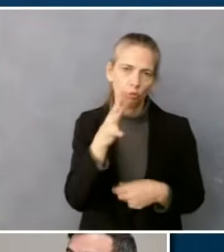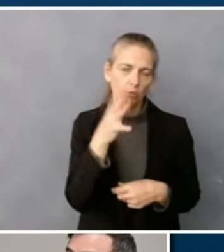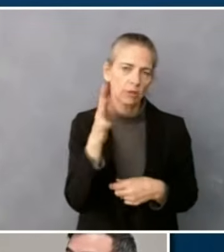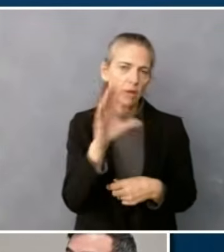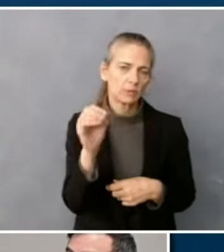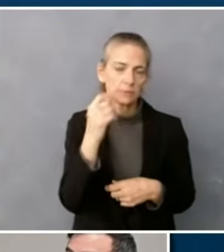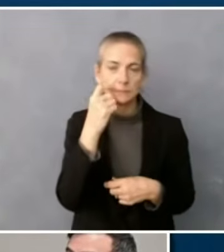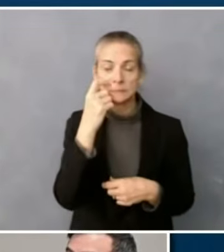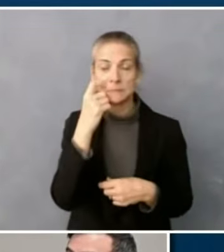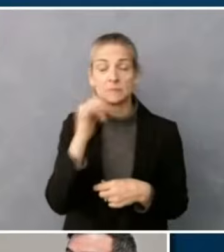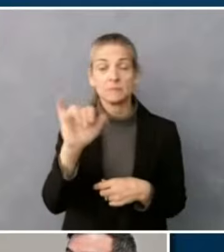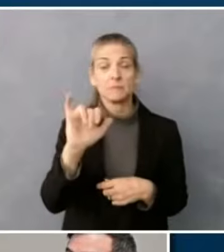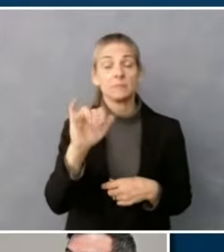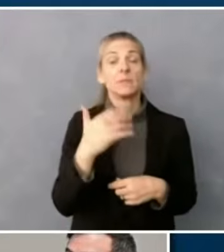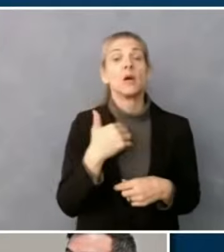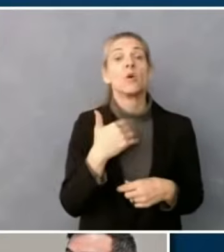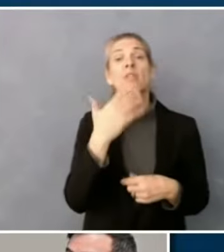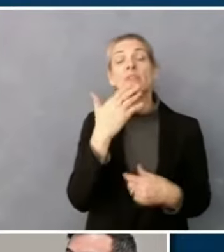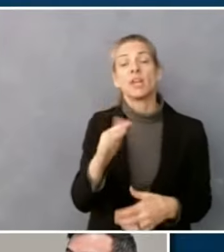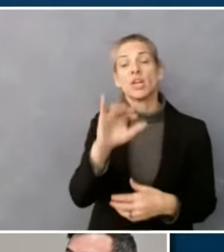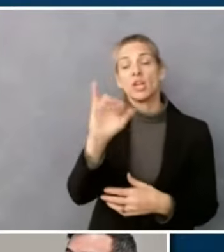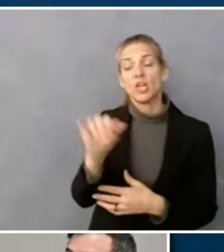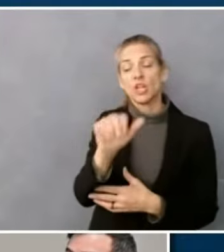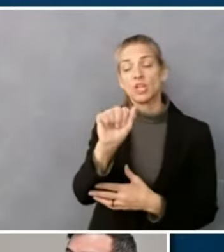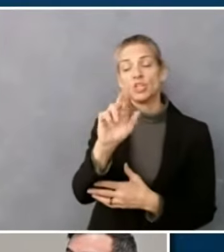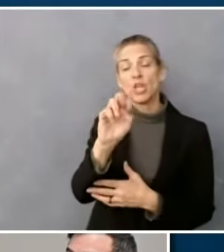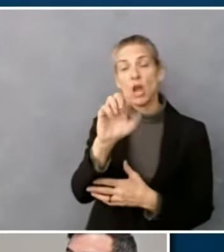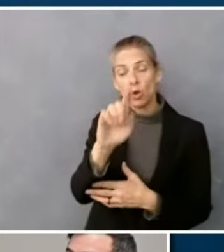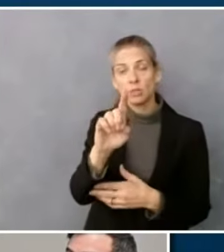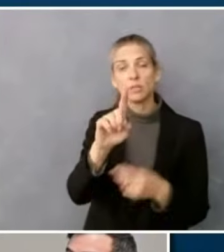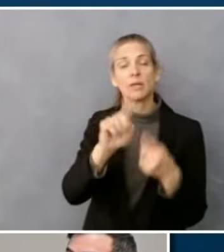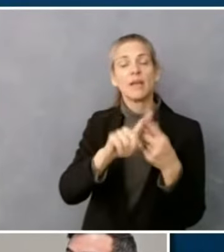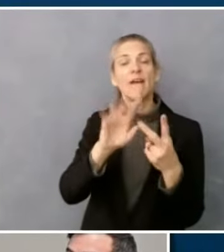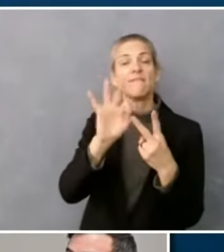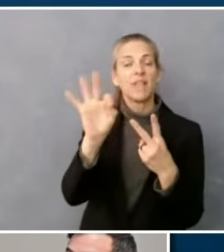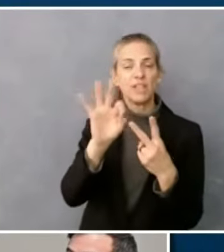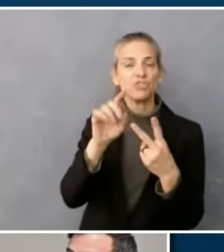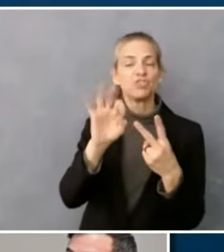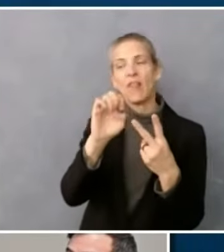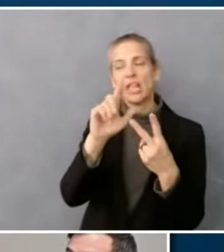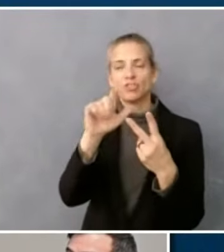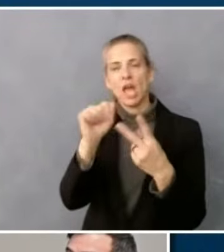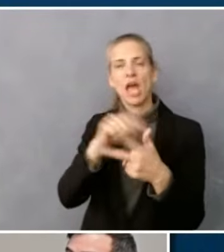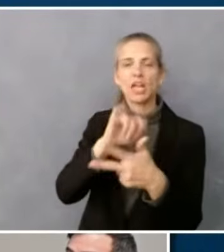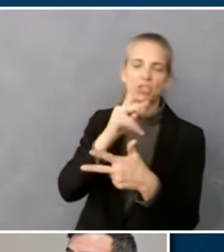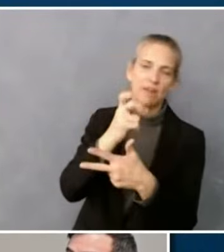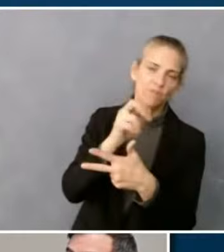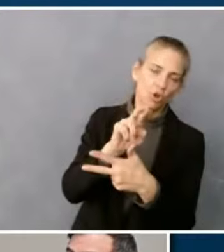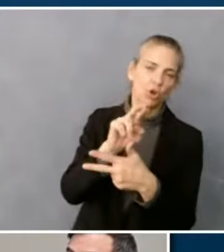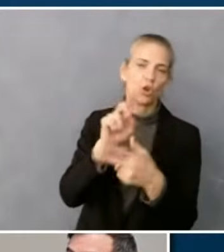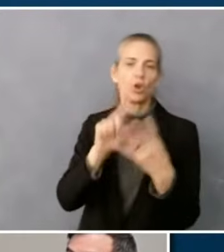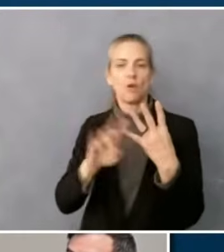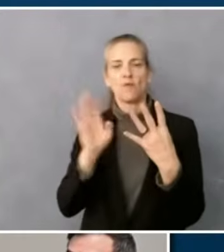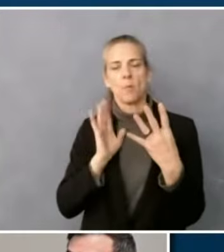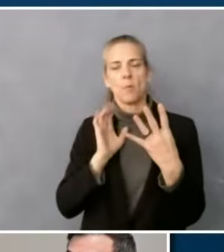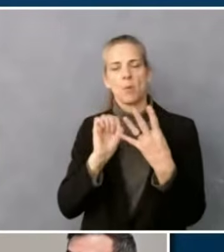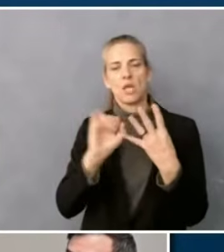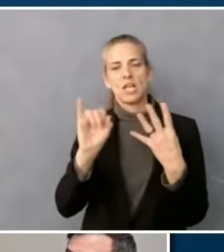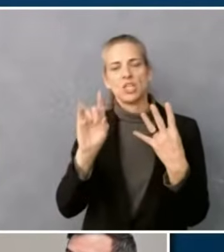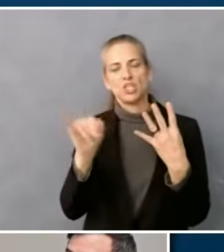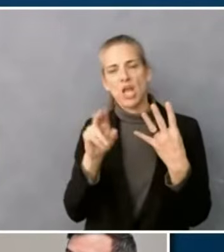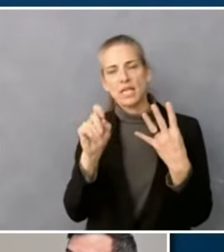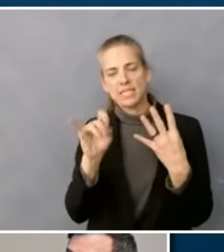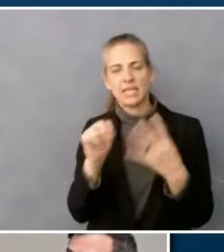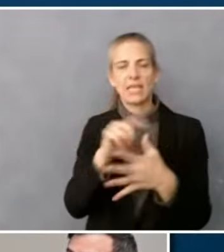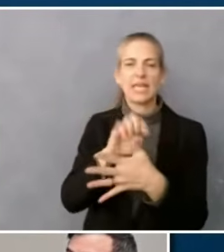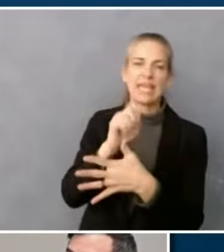thank specifically Jared Haley, Felicia Harper, Jennifer Wilson, former KIPTA employee Dustin Duncan, and Ethan Shiraji for